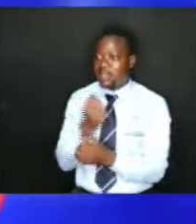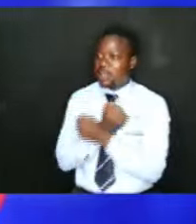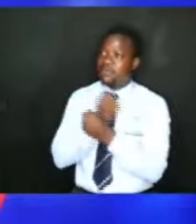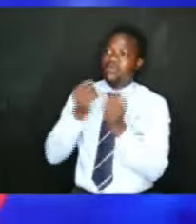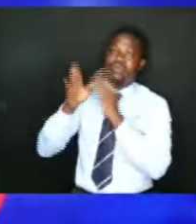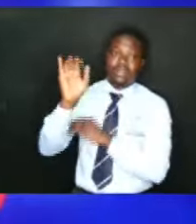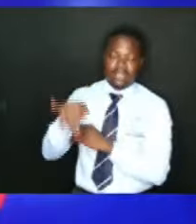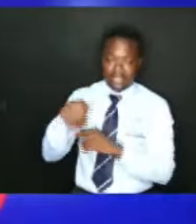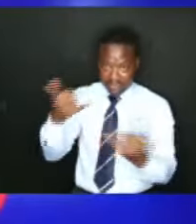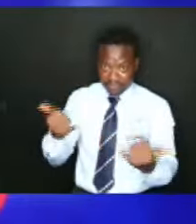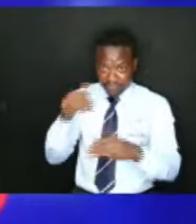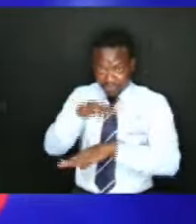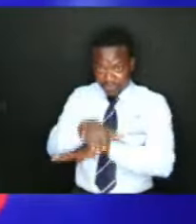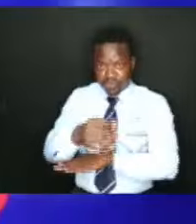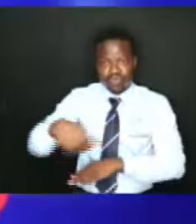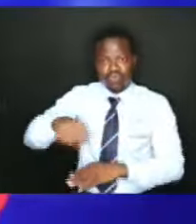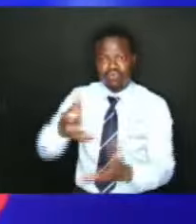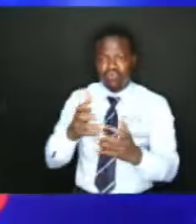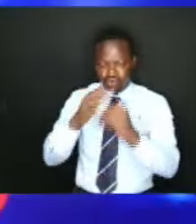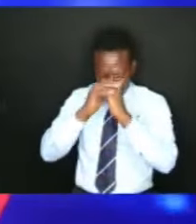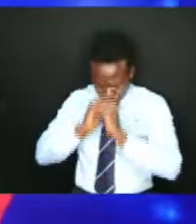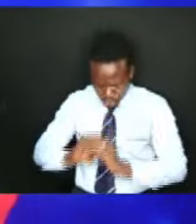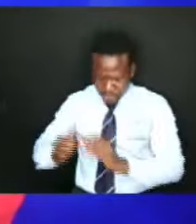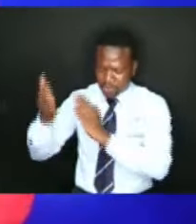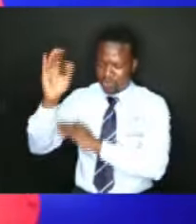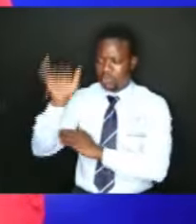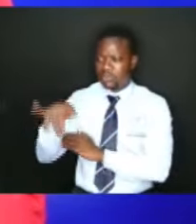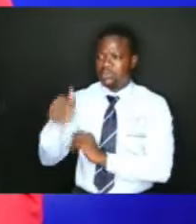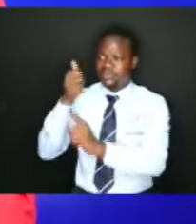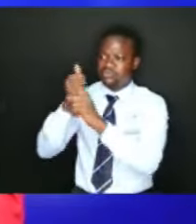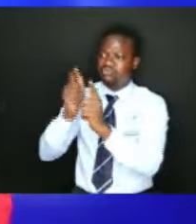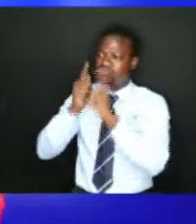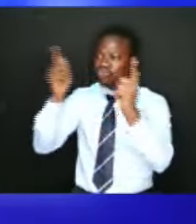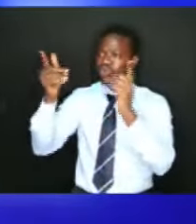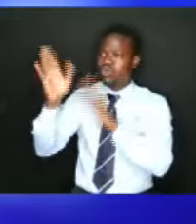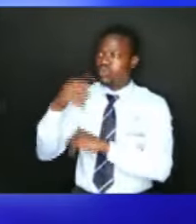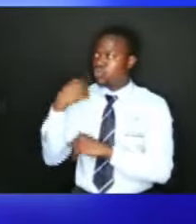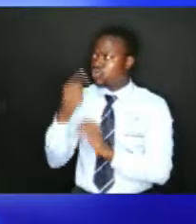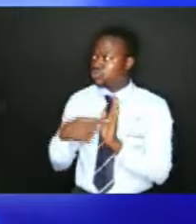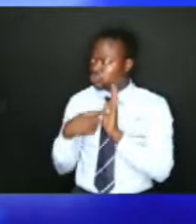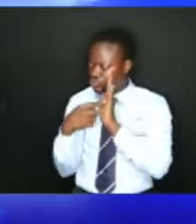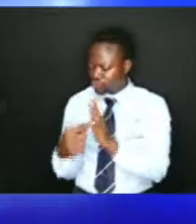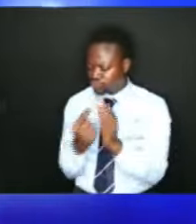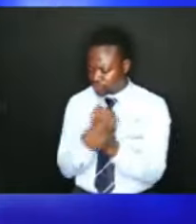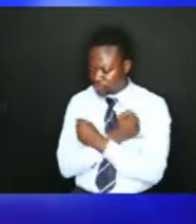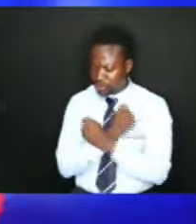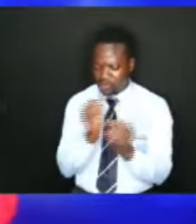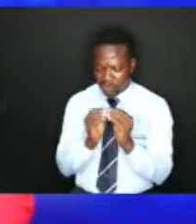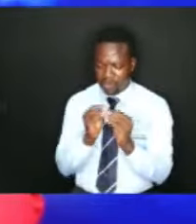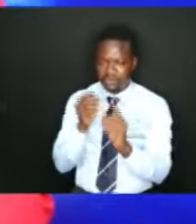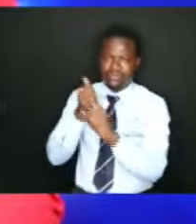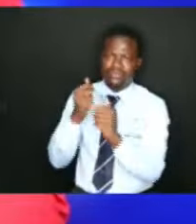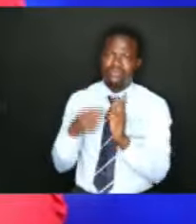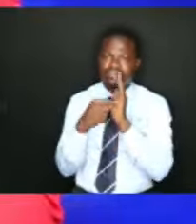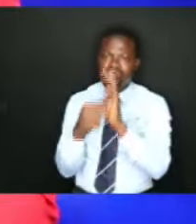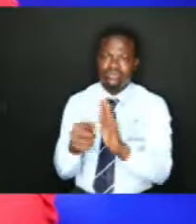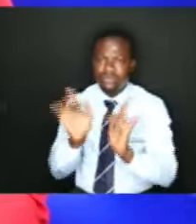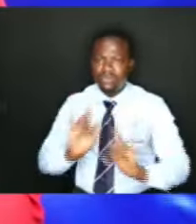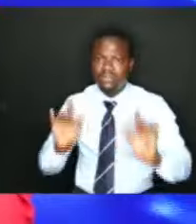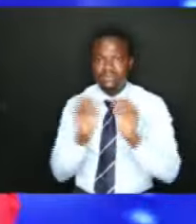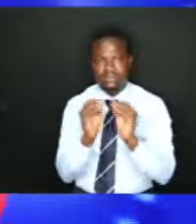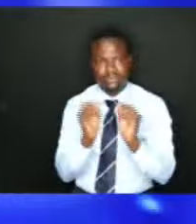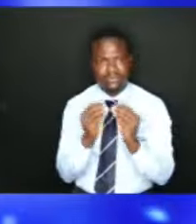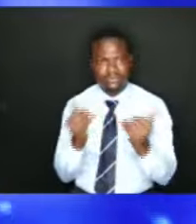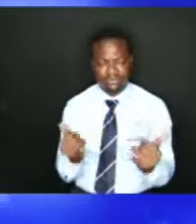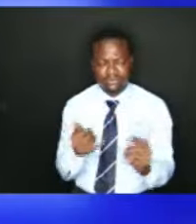God. This evening, you want to worship our God, our great God, the one who has shown us love and who has shown us mercy.